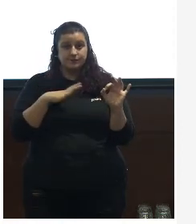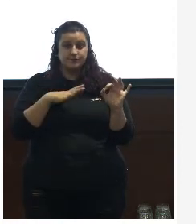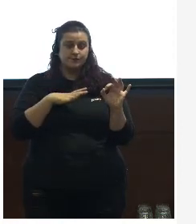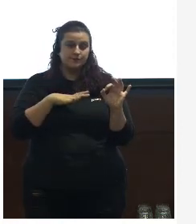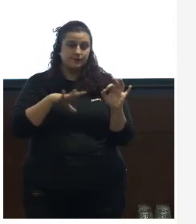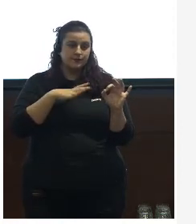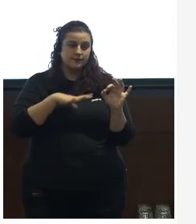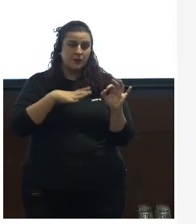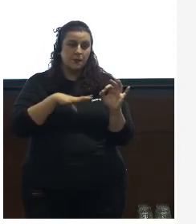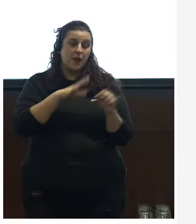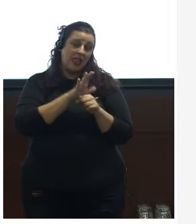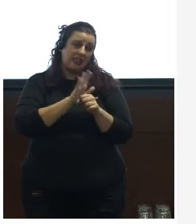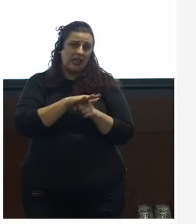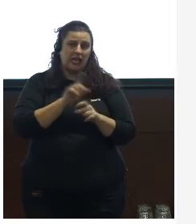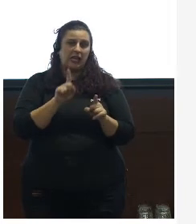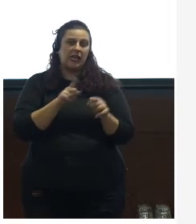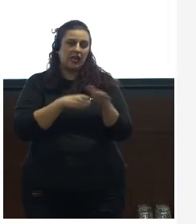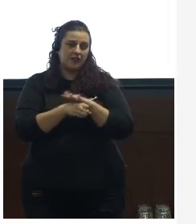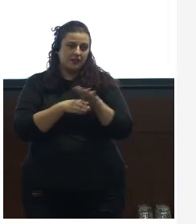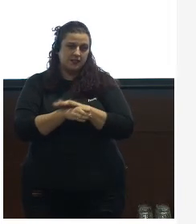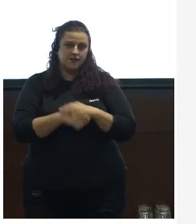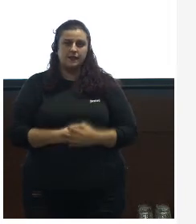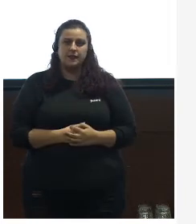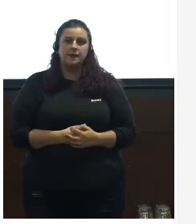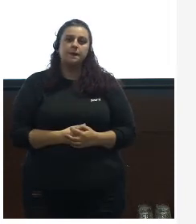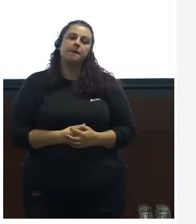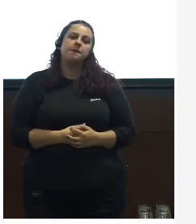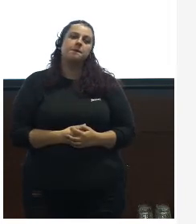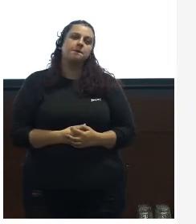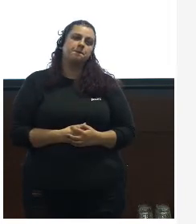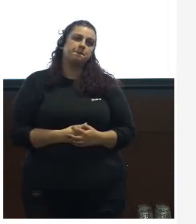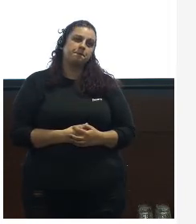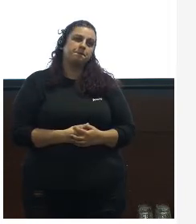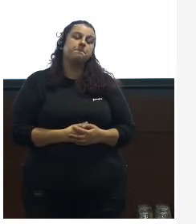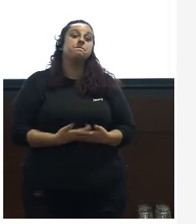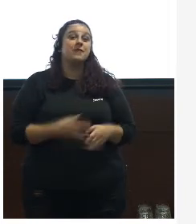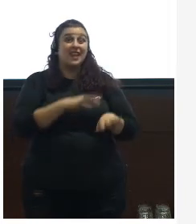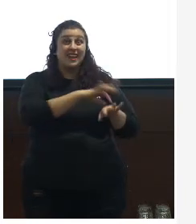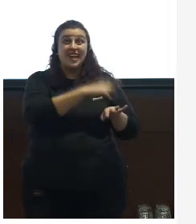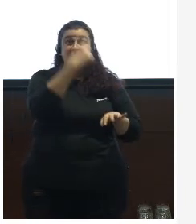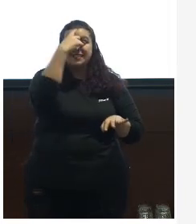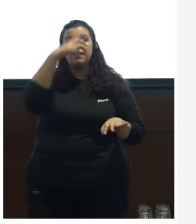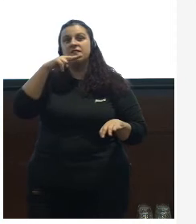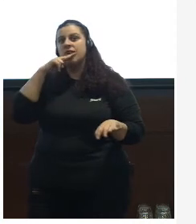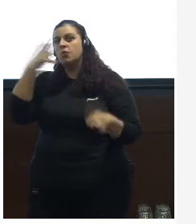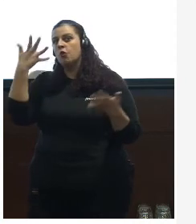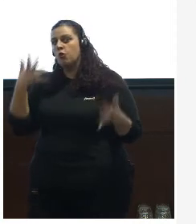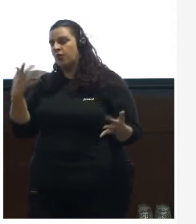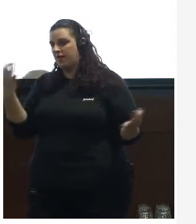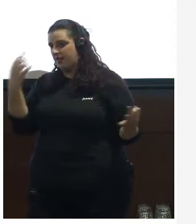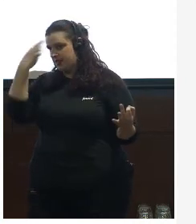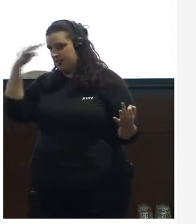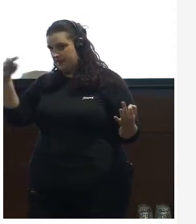discussion for the moment, but the guides need to know where the toilets are. Sounds like a very simple thing. It's not really the